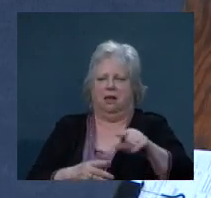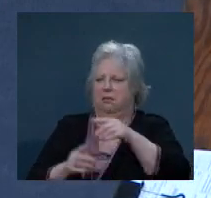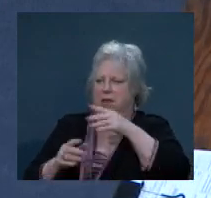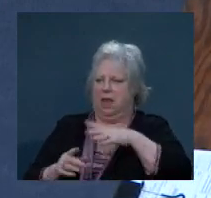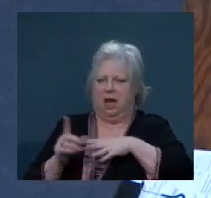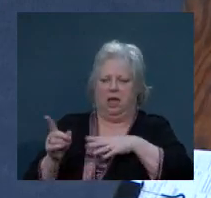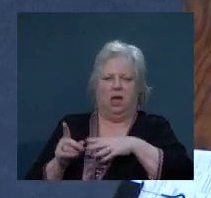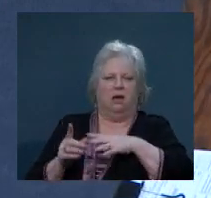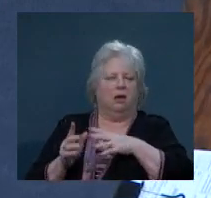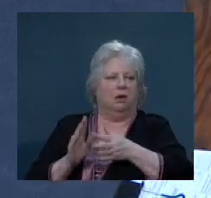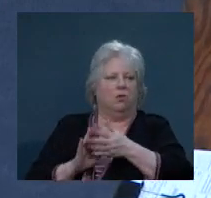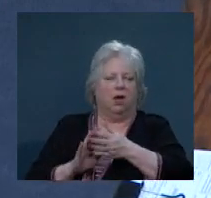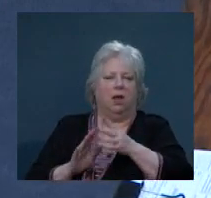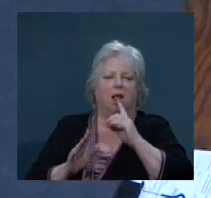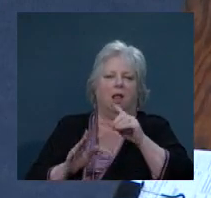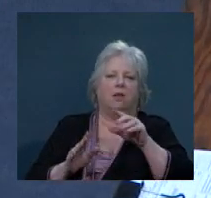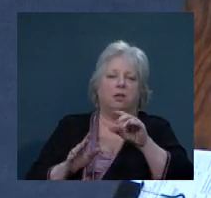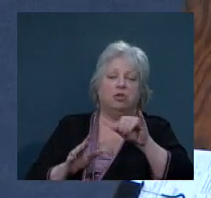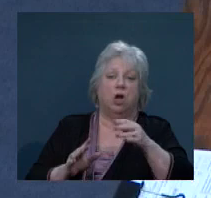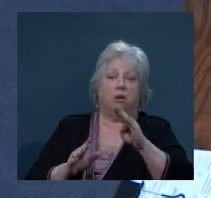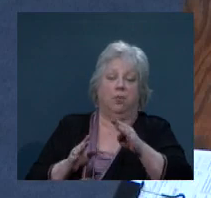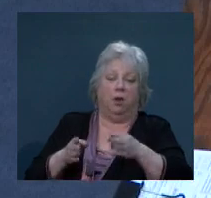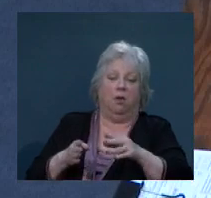they live on the other side of John Barrow.